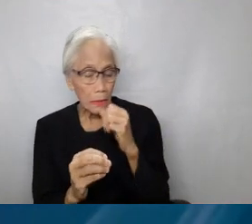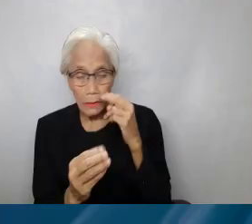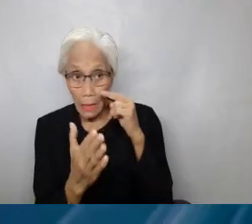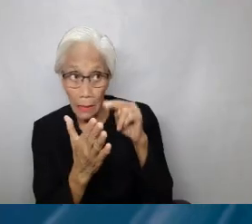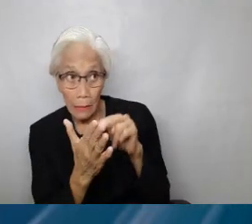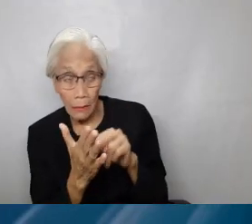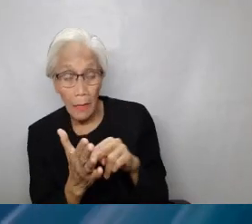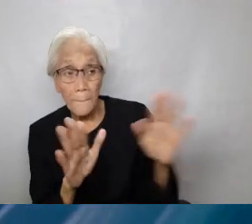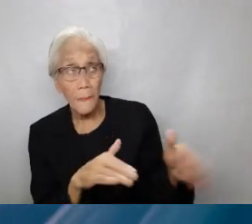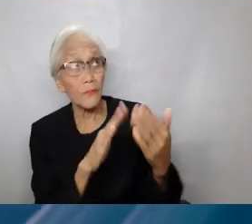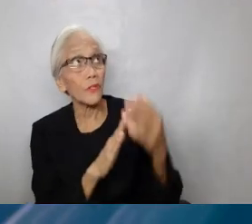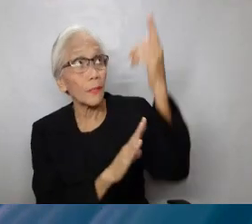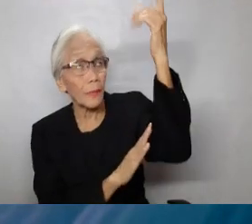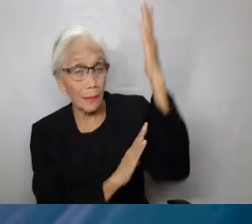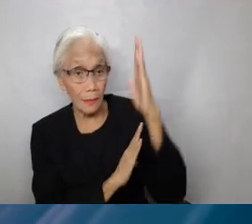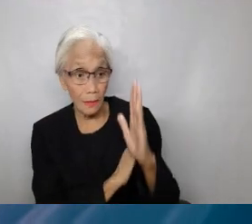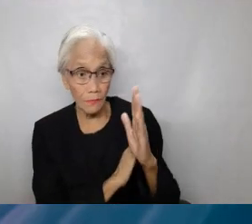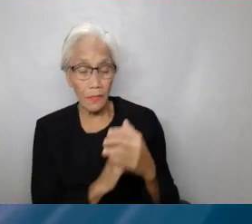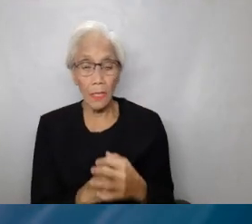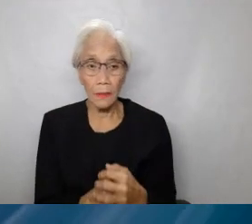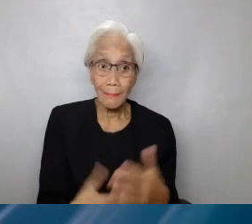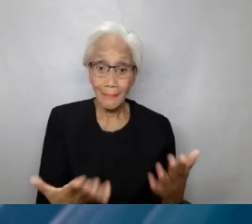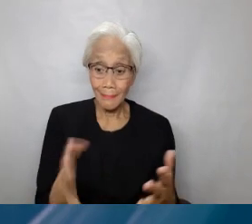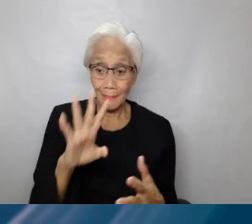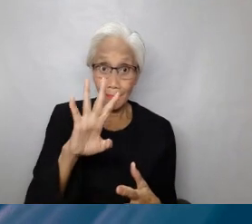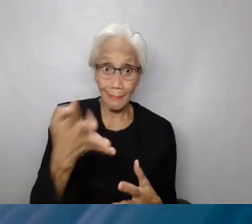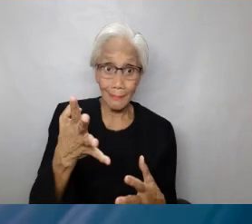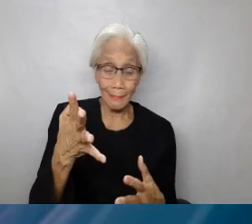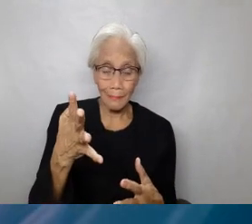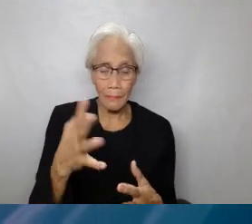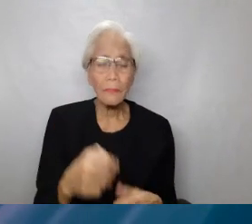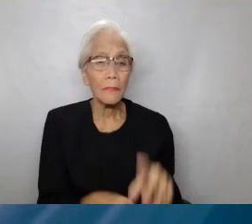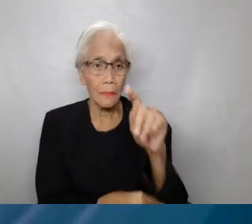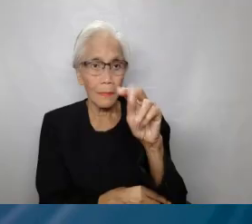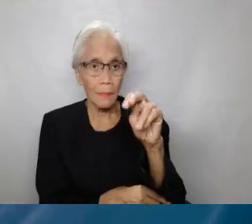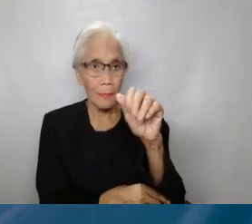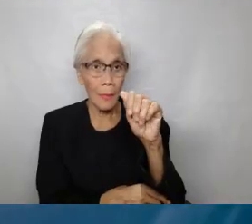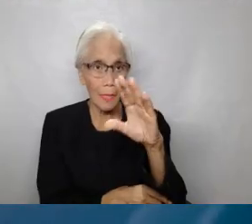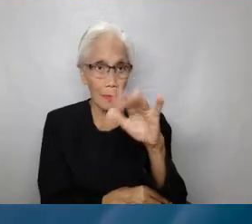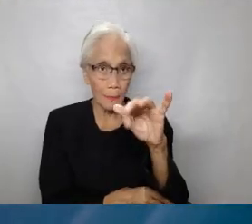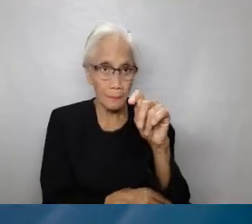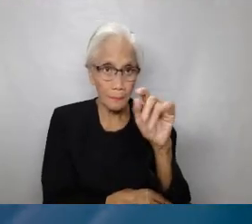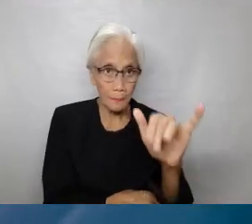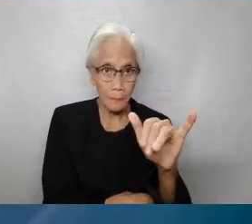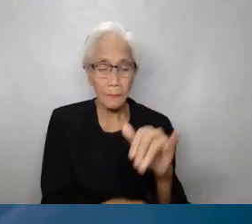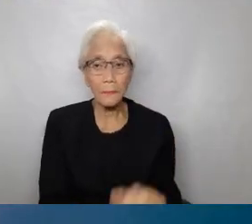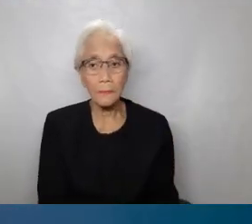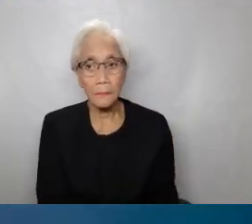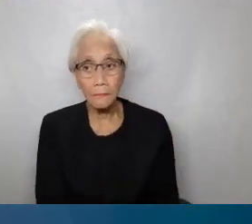before the presence of God. Never. At ang ikaapat na mark ng Christian tact